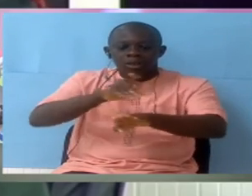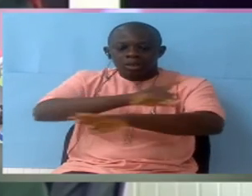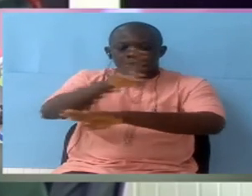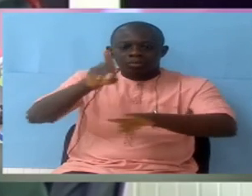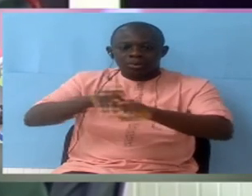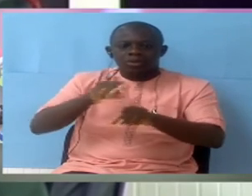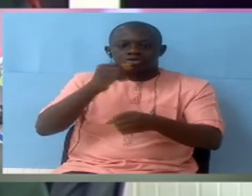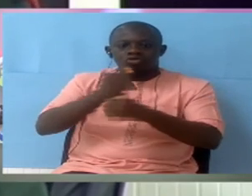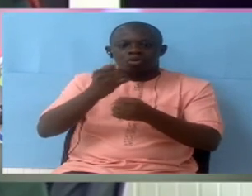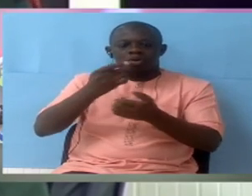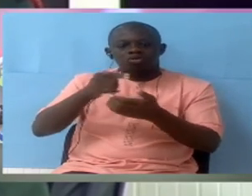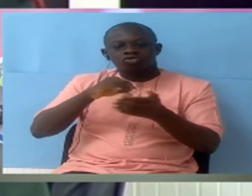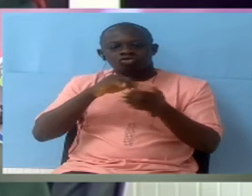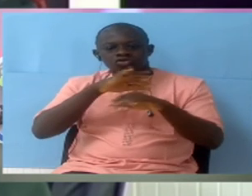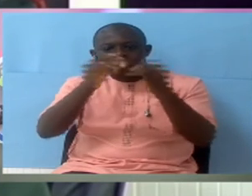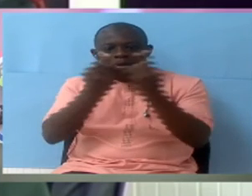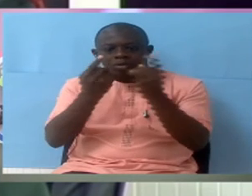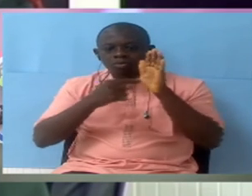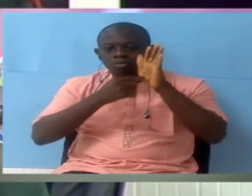fa mandarga.